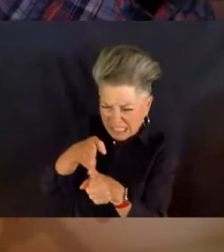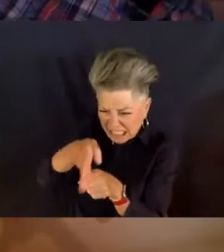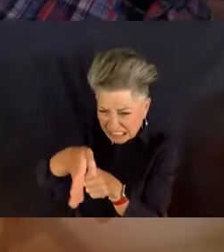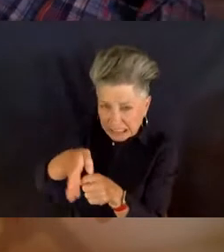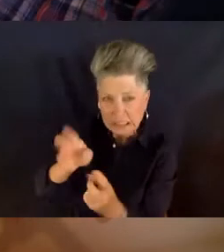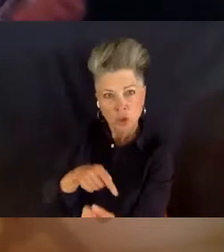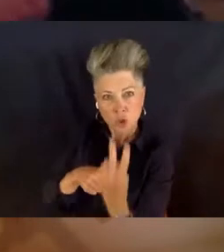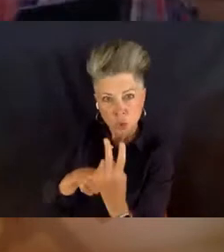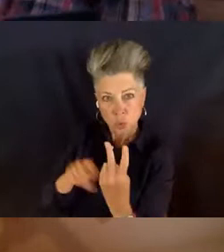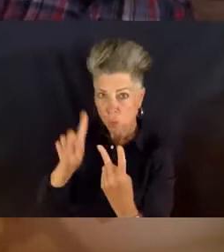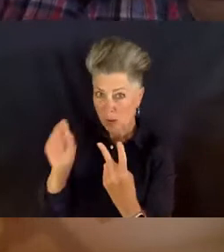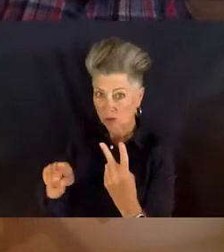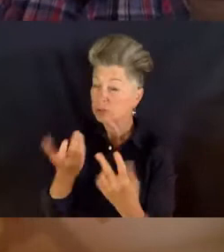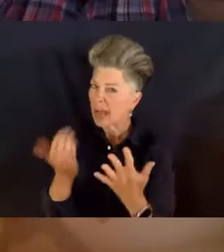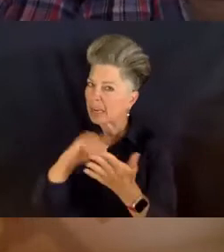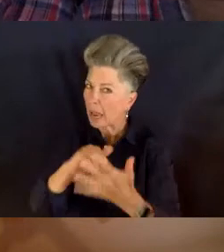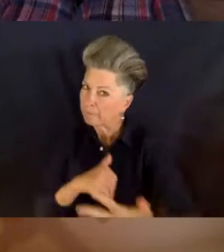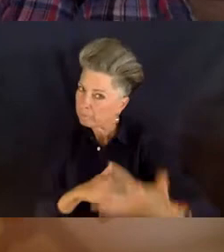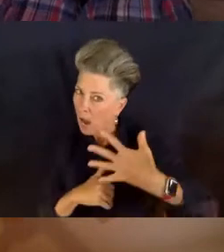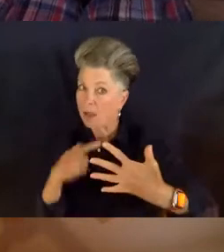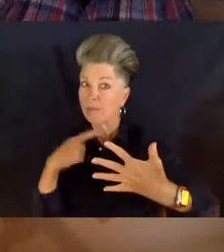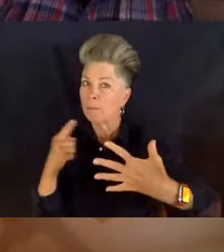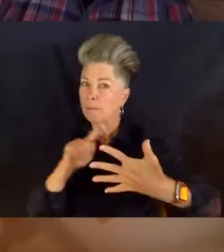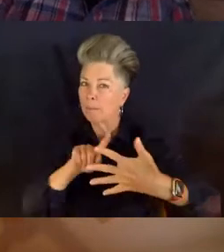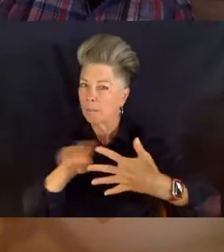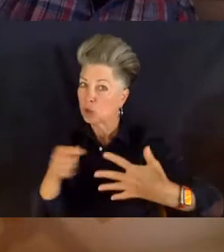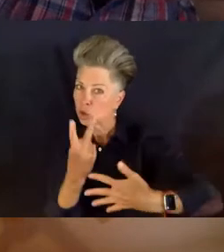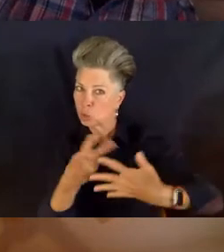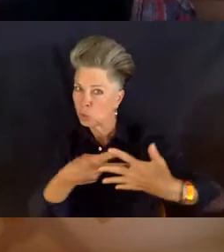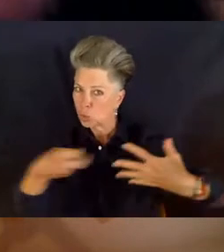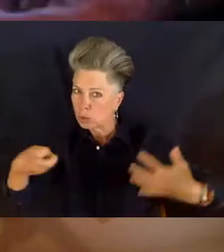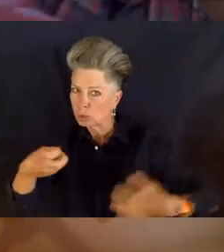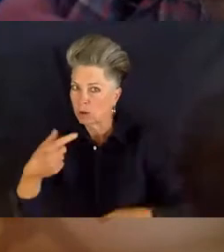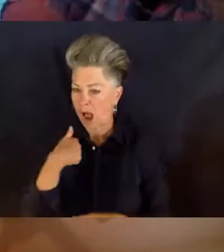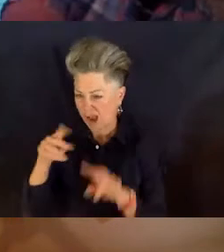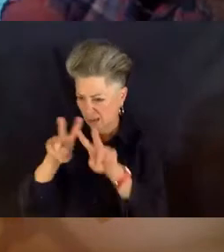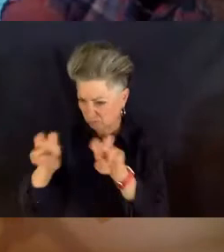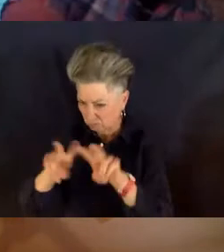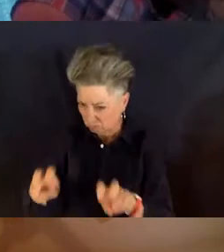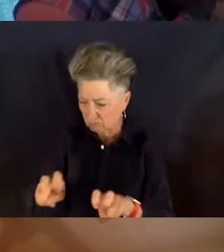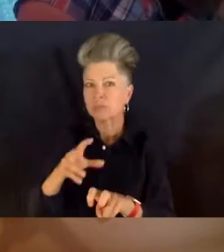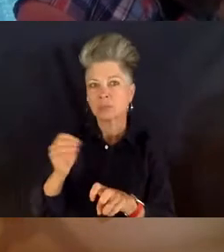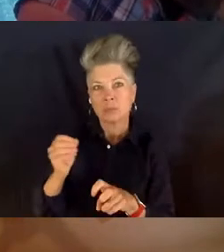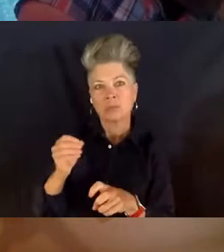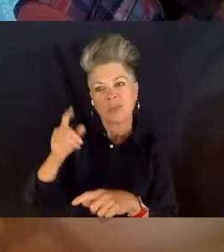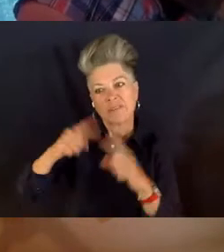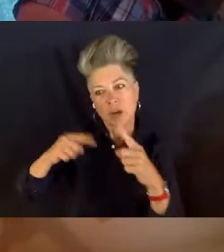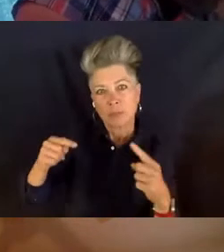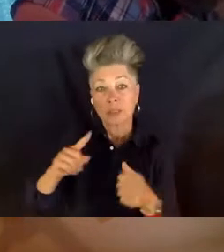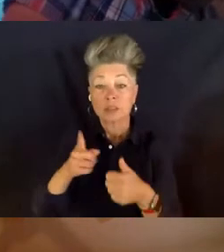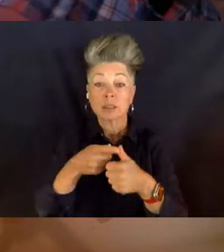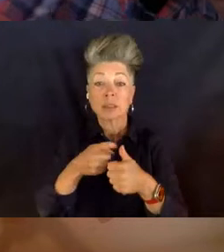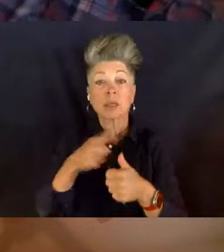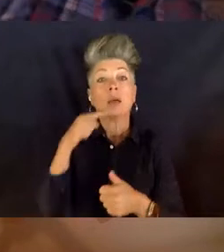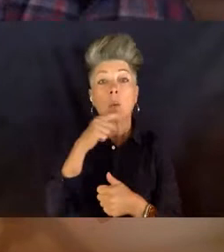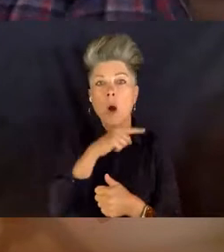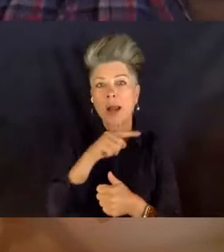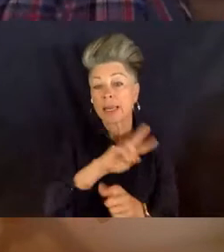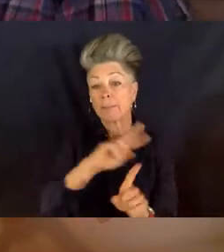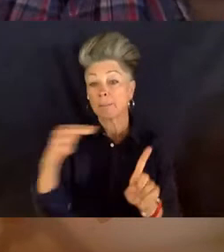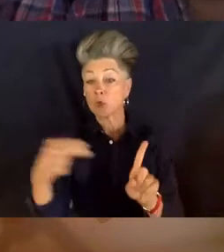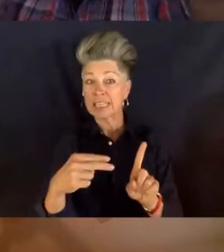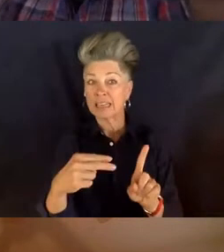or 5 questions, and analyzed 2 general variables. These were the Milwaukee perceived safety,